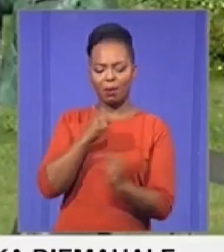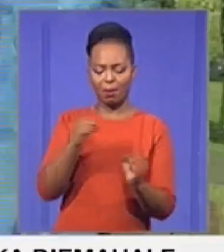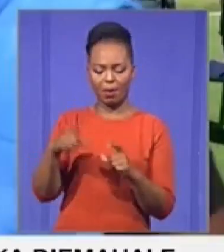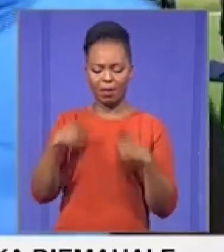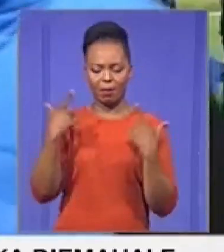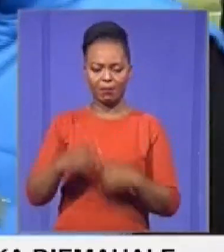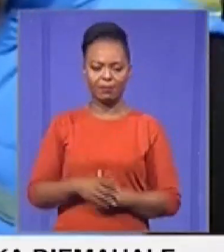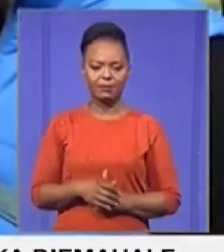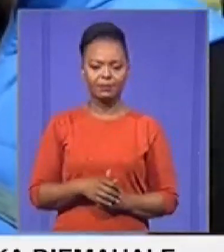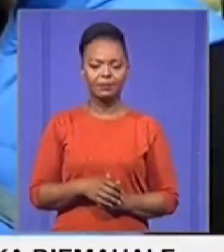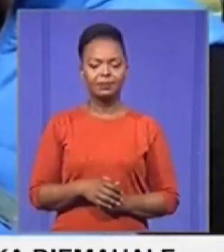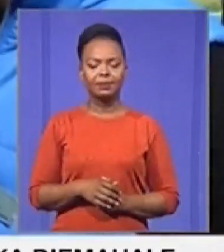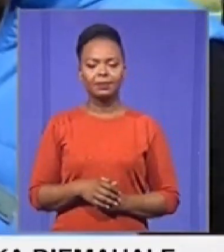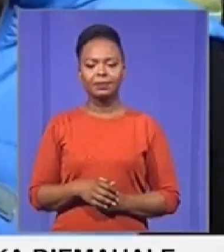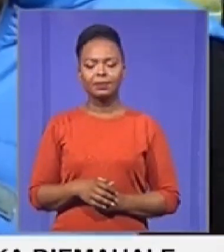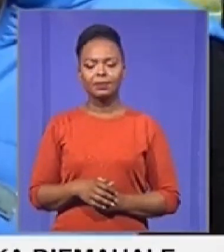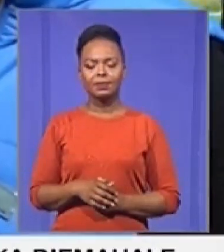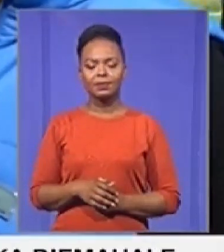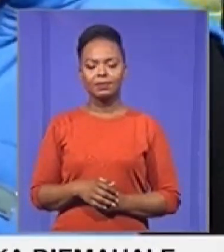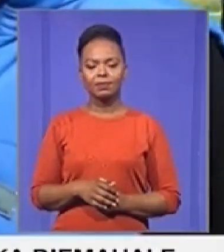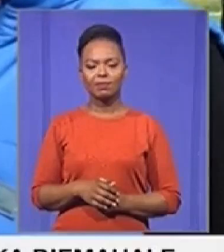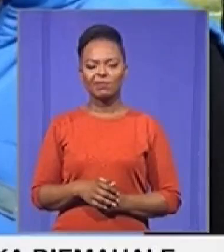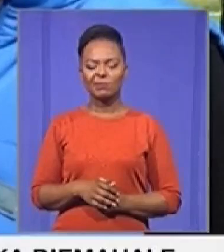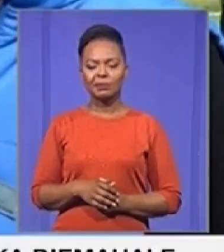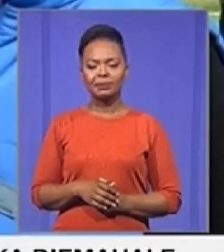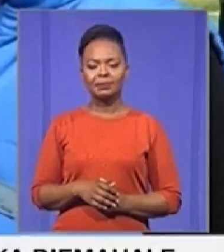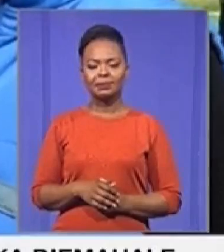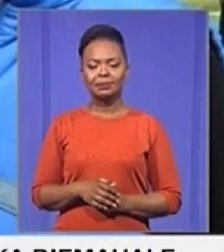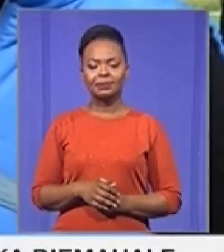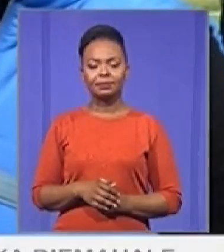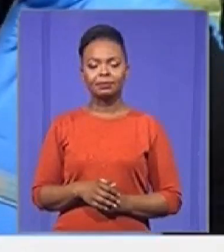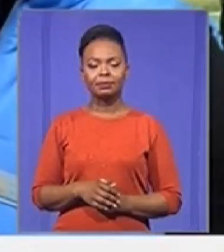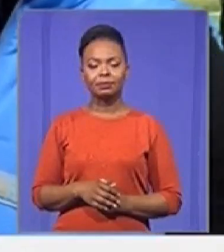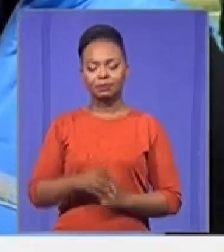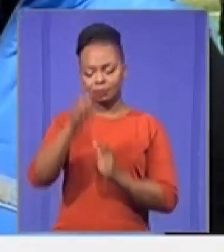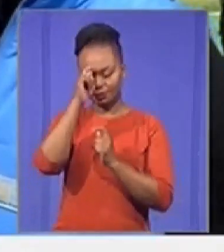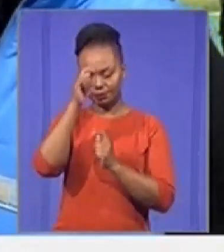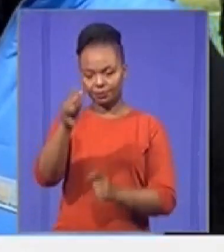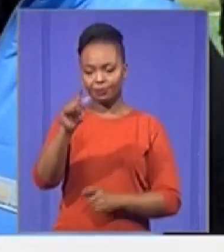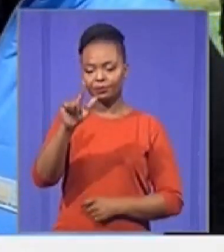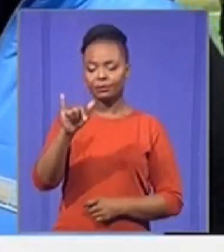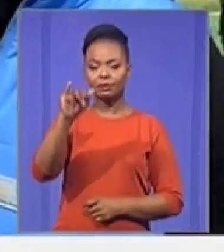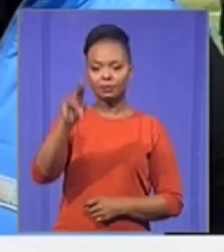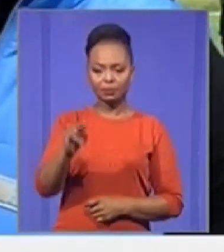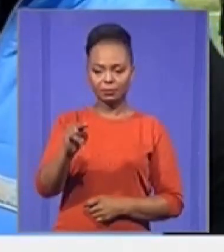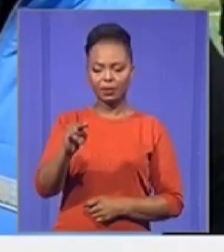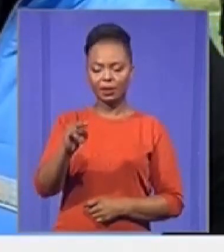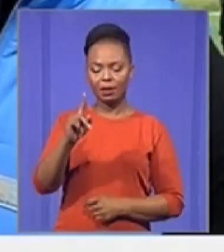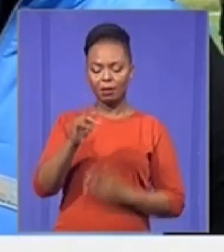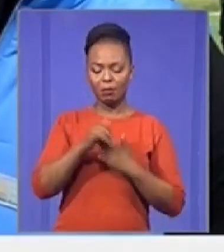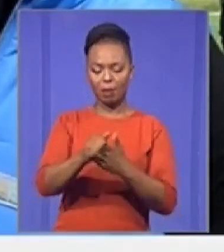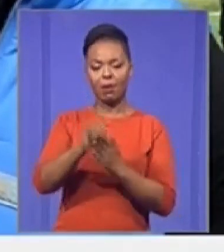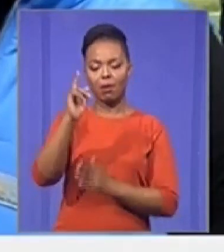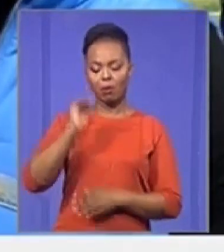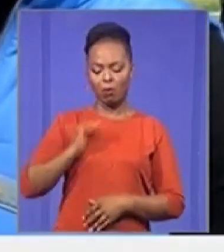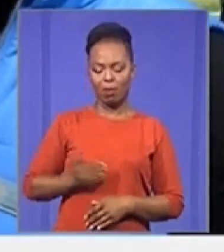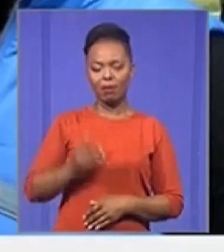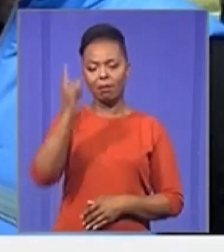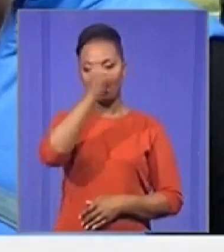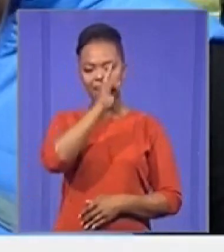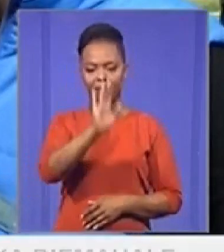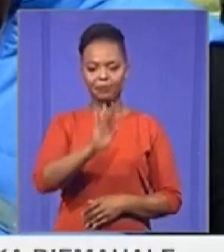phela. On my far right there, we honor Lillian Ngoyi, who was representing black women, and